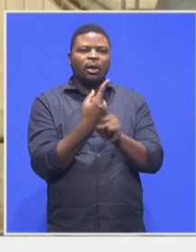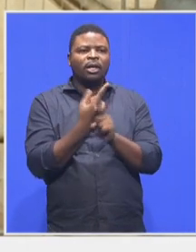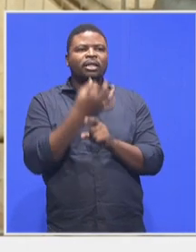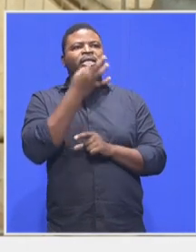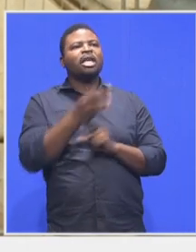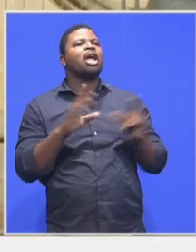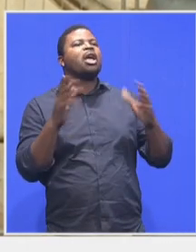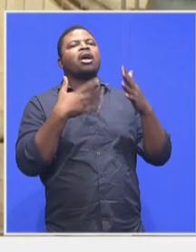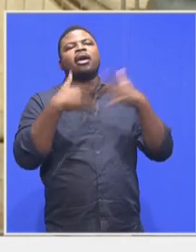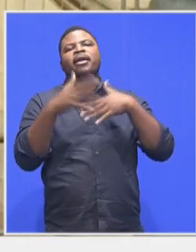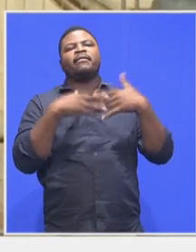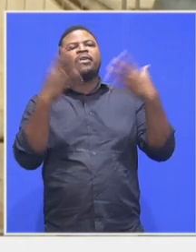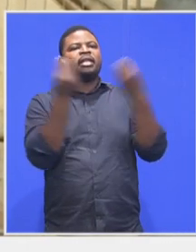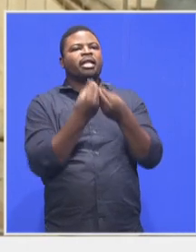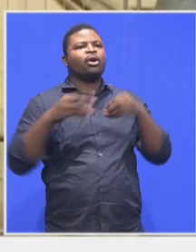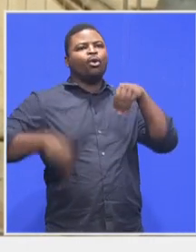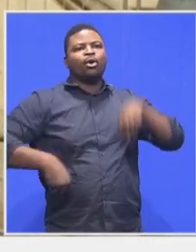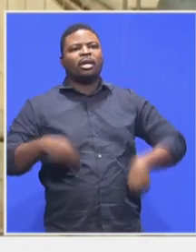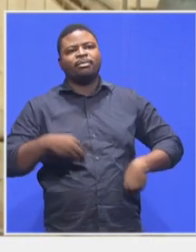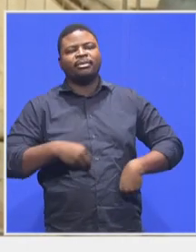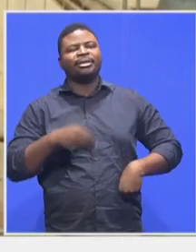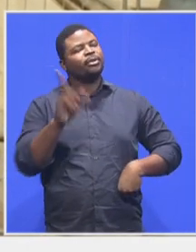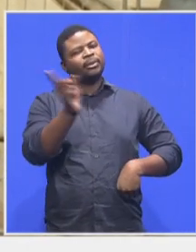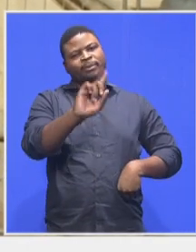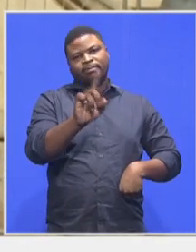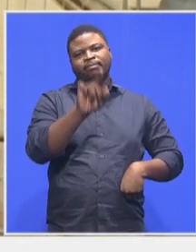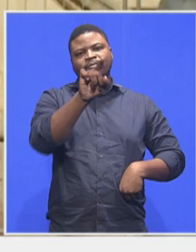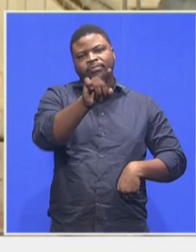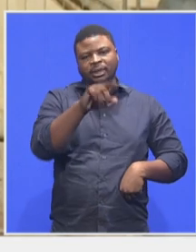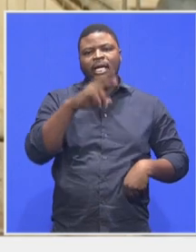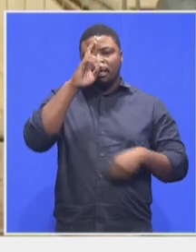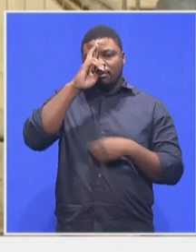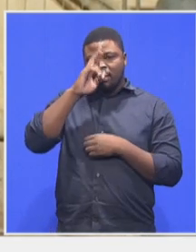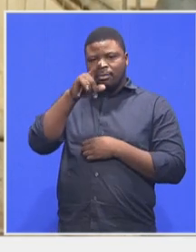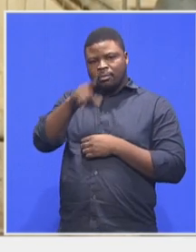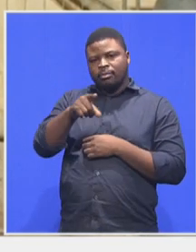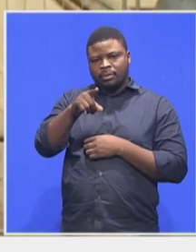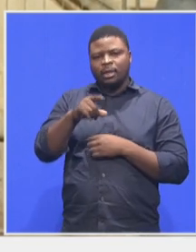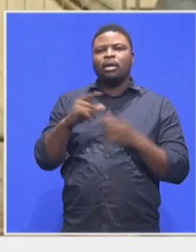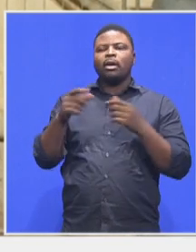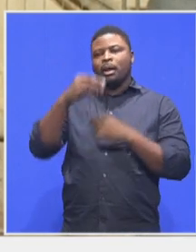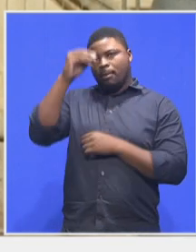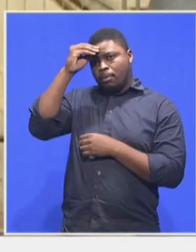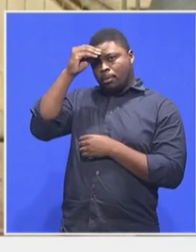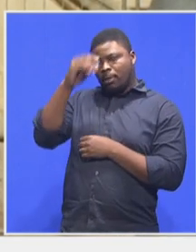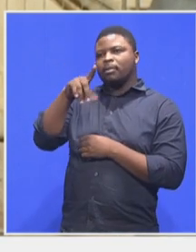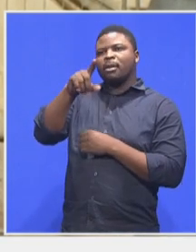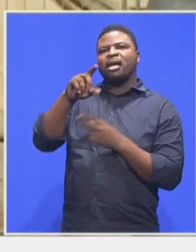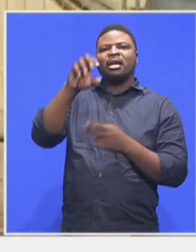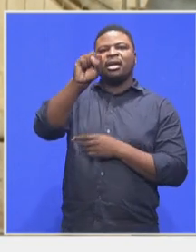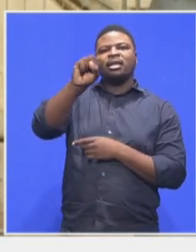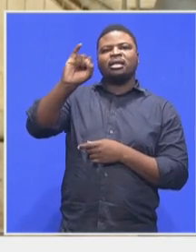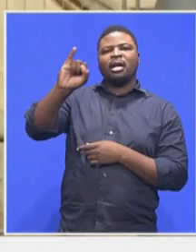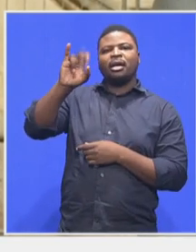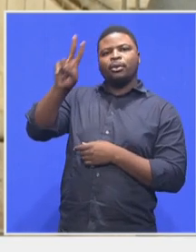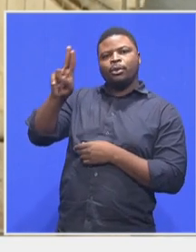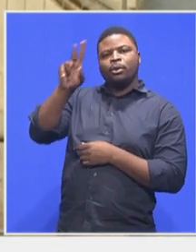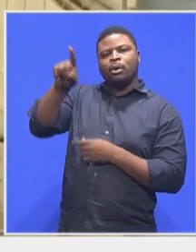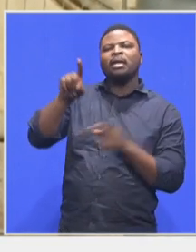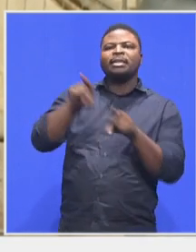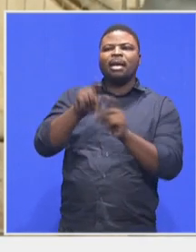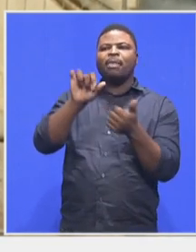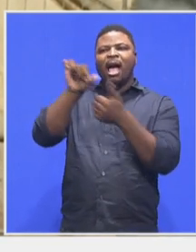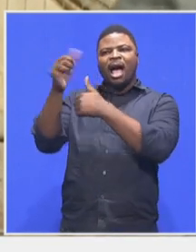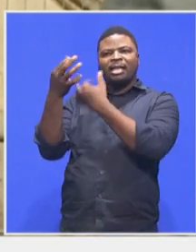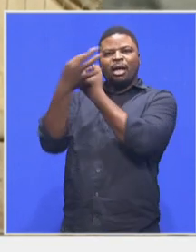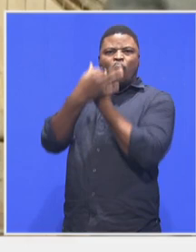suggest, was corrupt. The law enforcement agencies, as you know, SIU and other law enforcement agencies are busy dealing